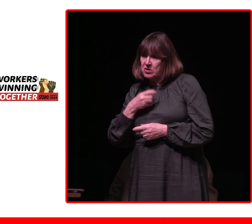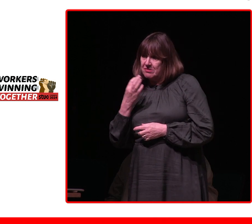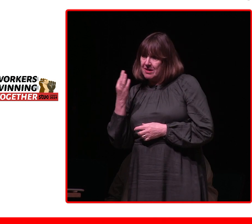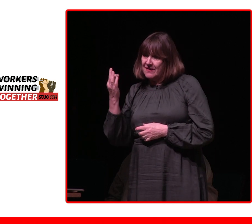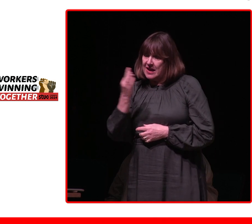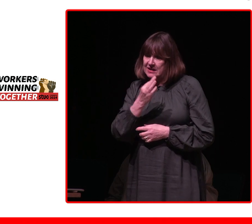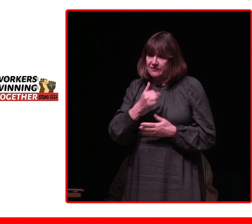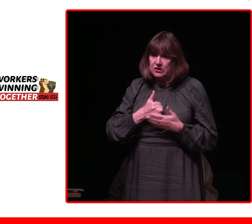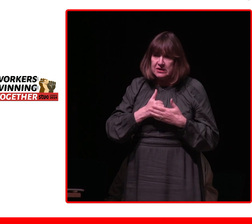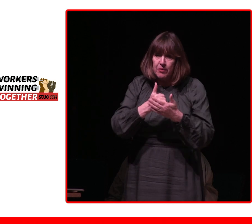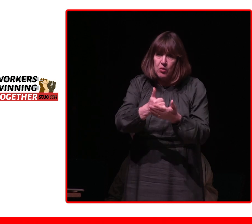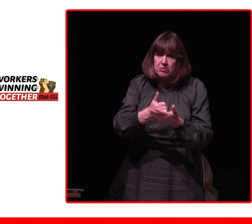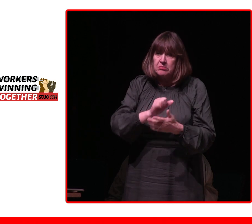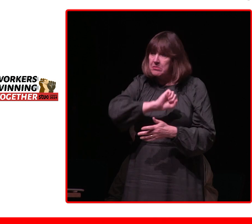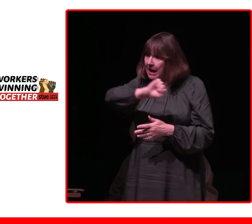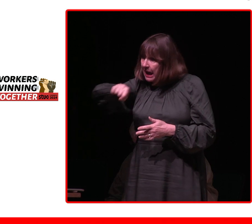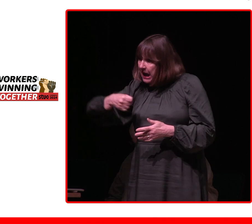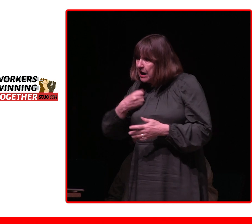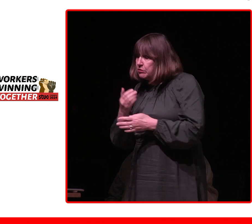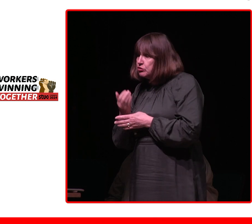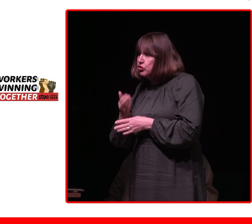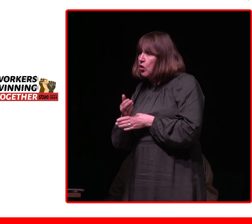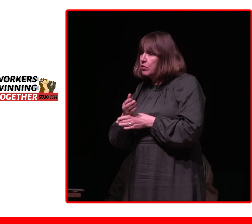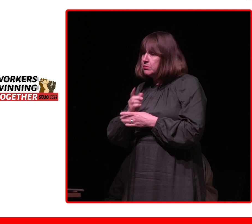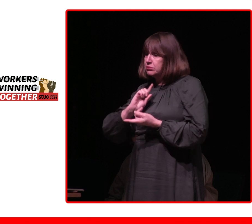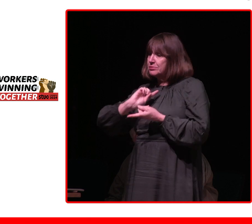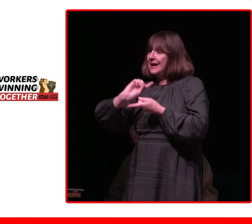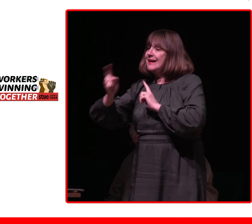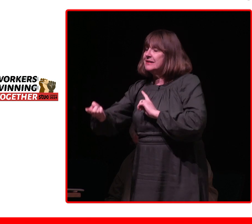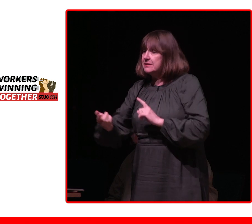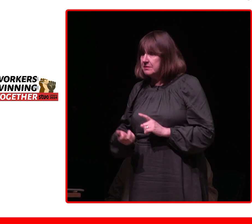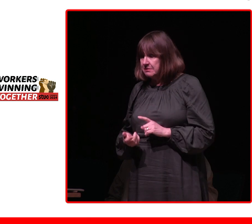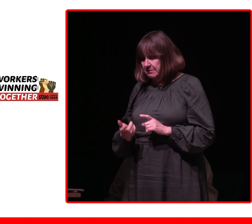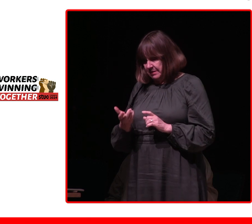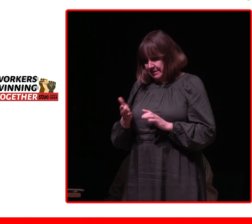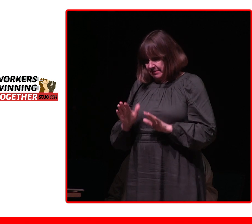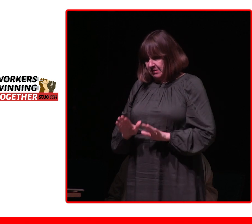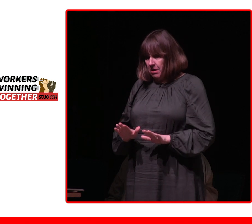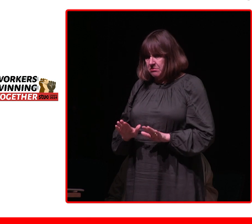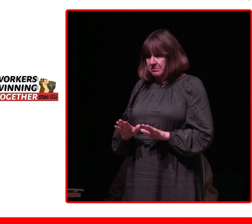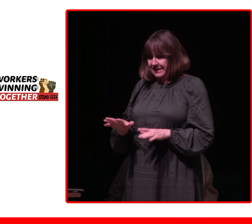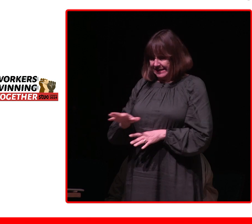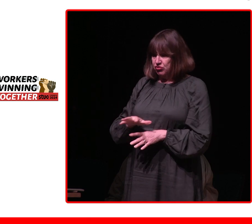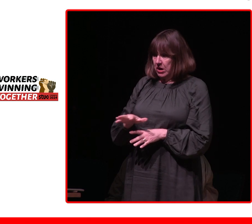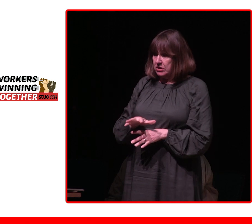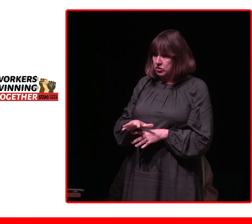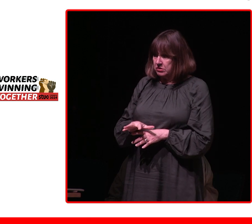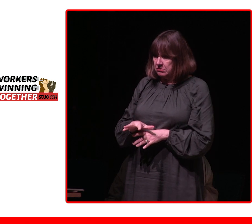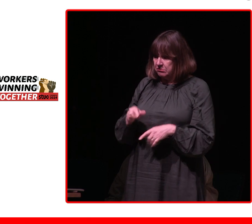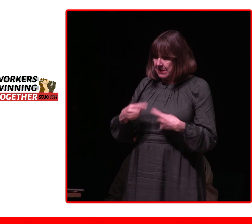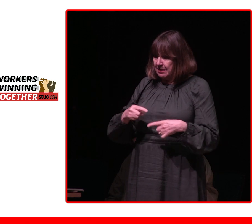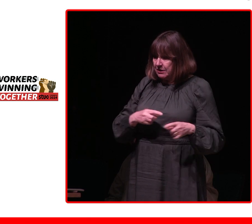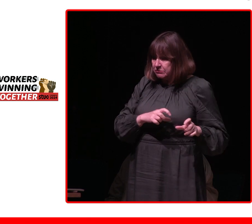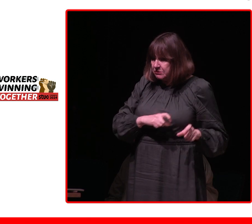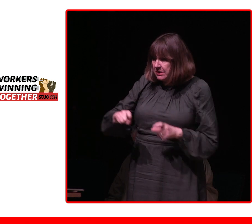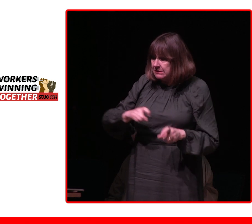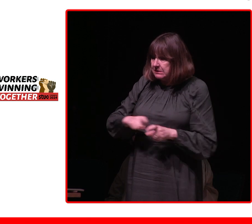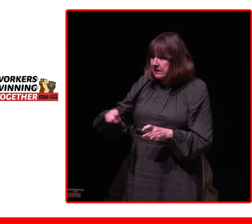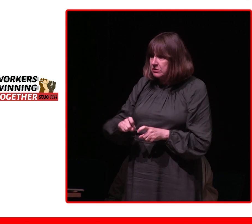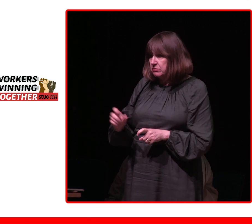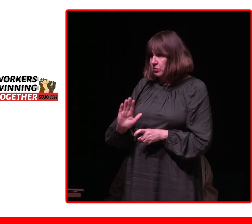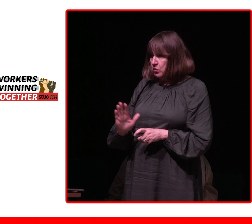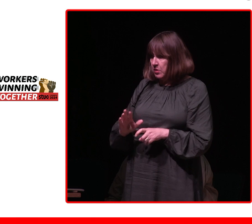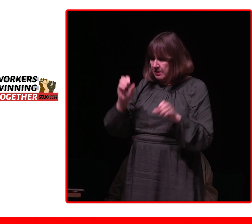support, and it is our job to answer. The current situation cannot be allowed to continue. Bombings of Gaza